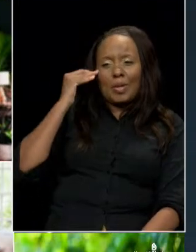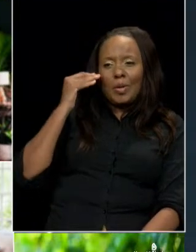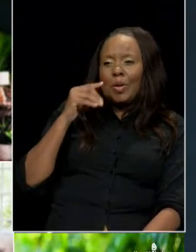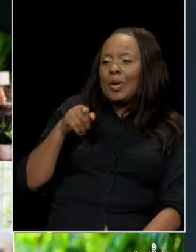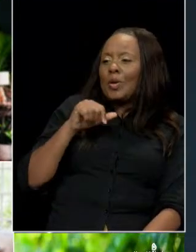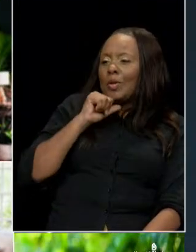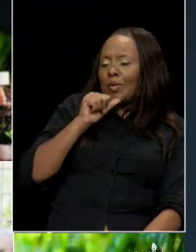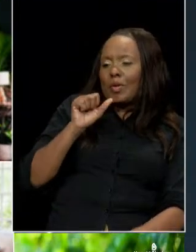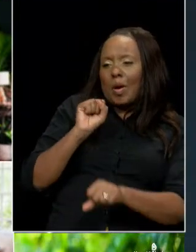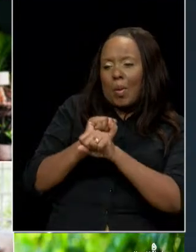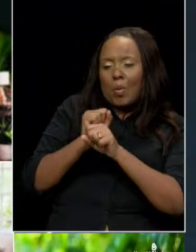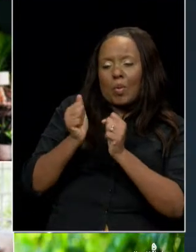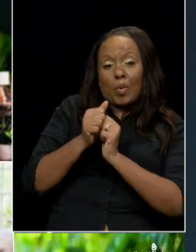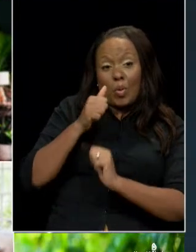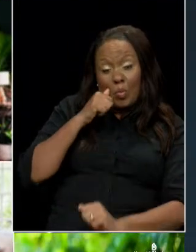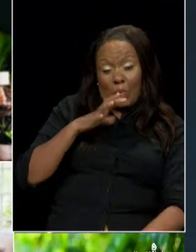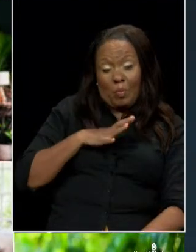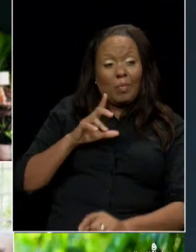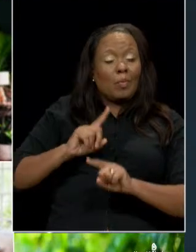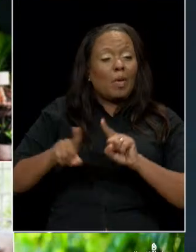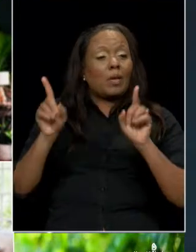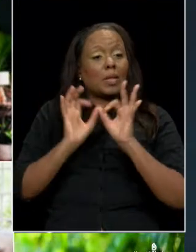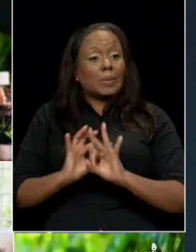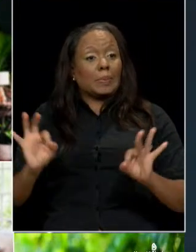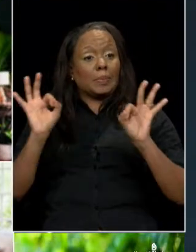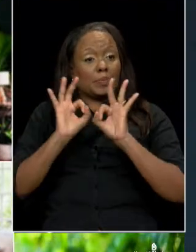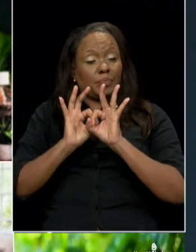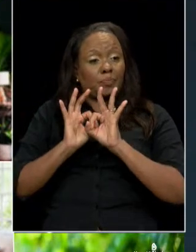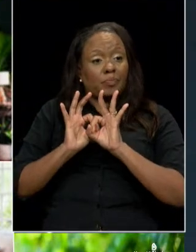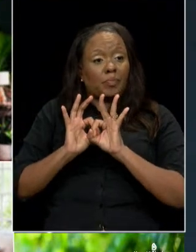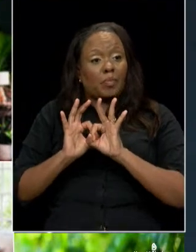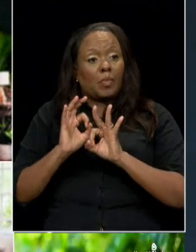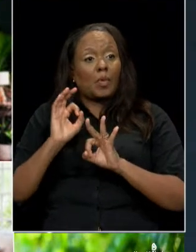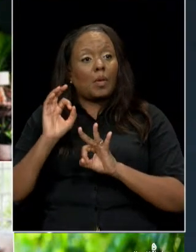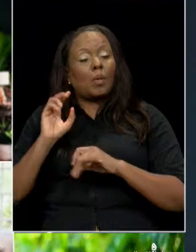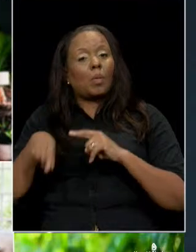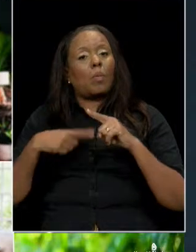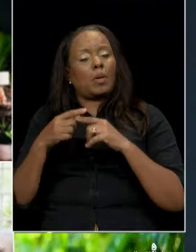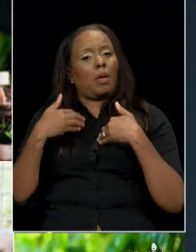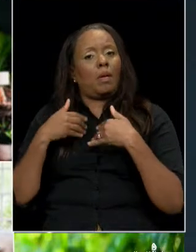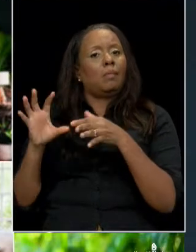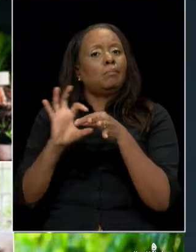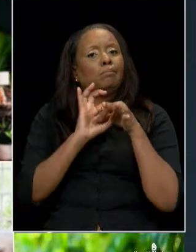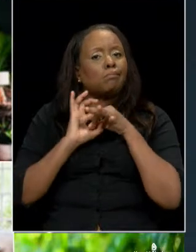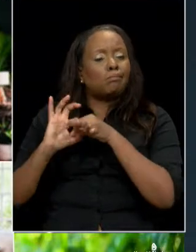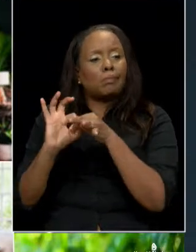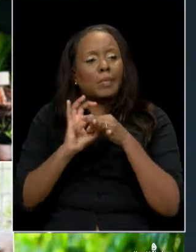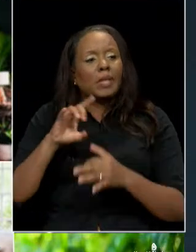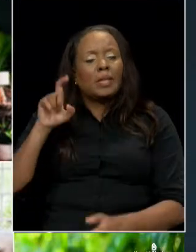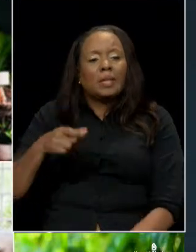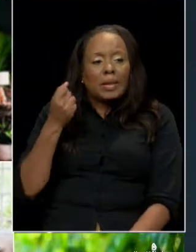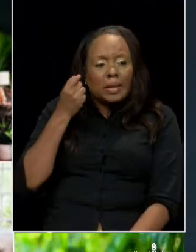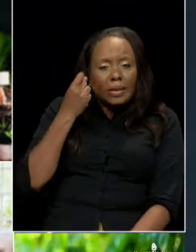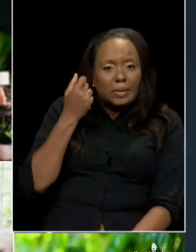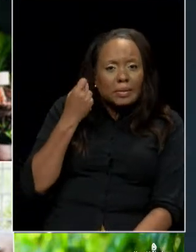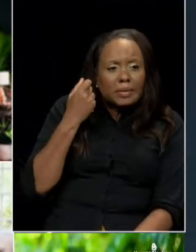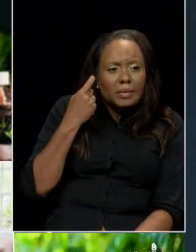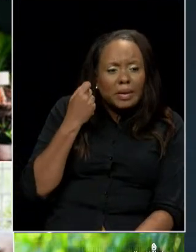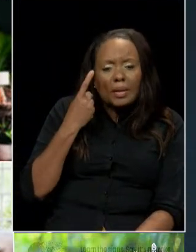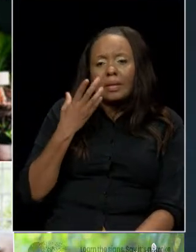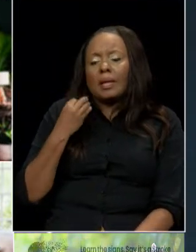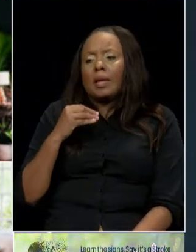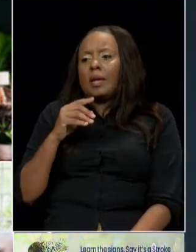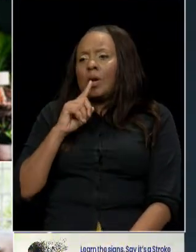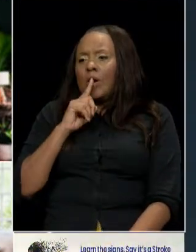share. But it's also important to note that in relationships then there needs to be some understanding and looking out for the partner